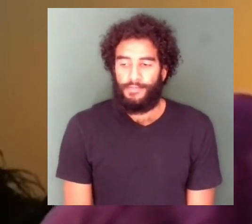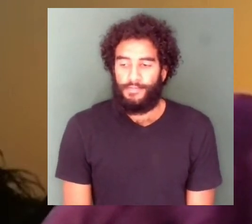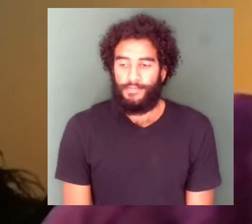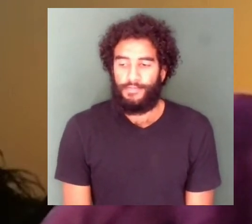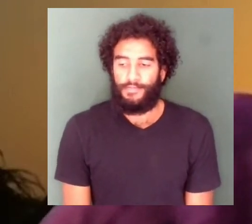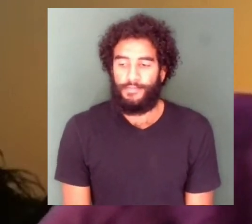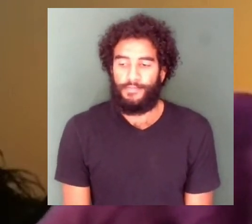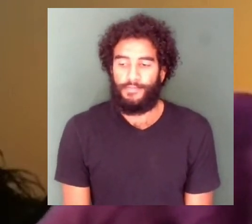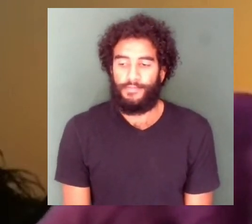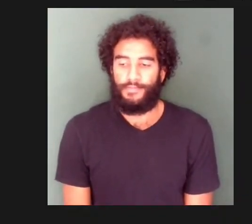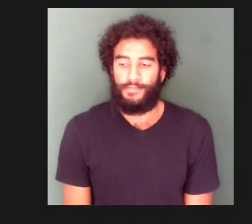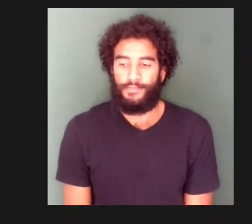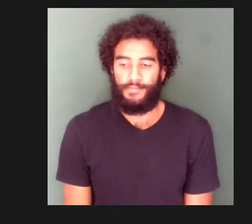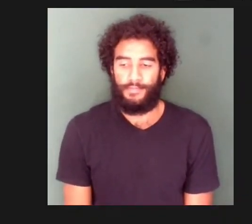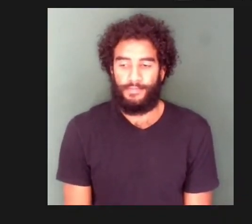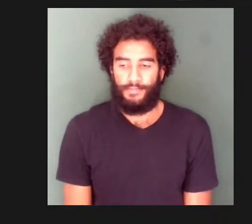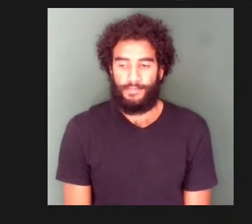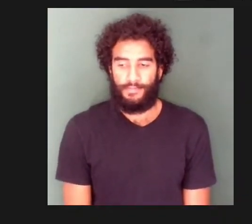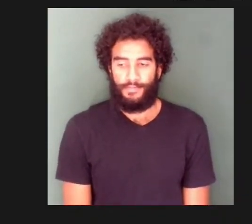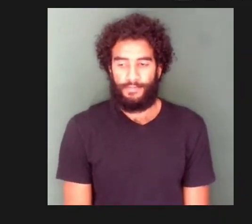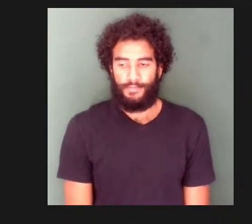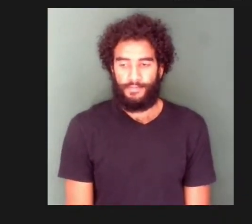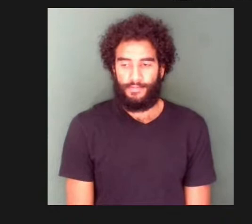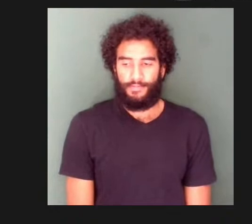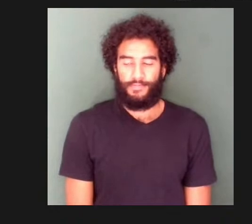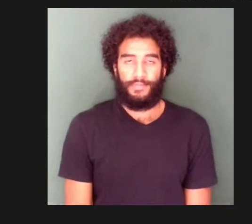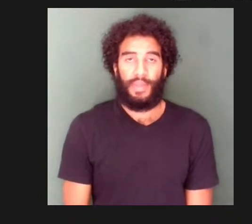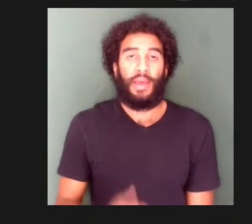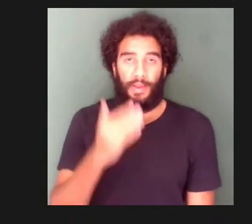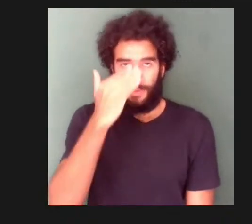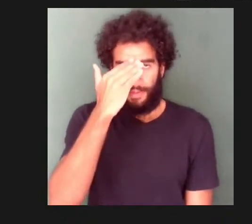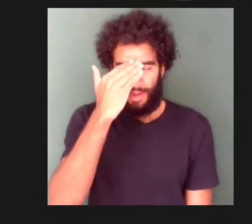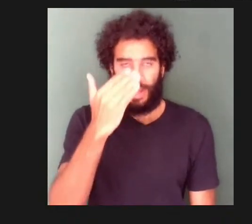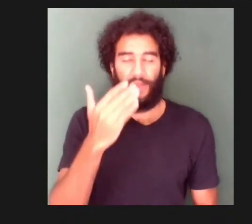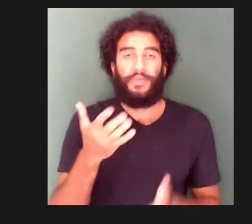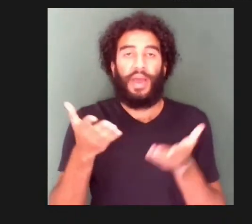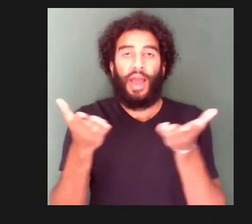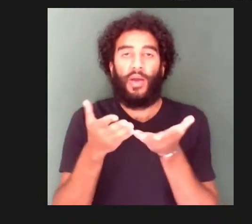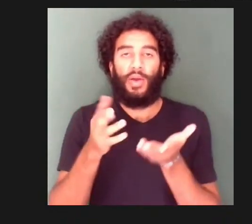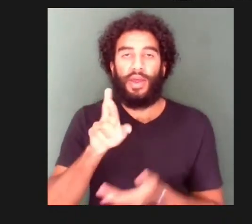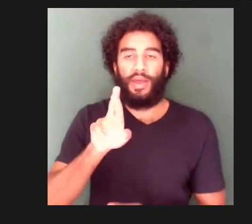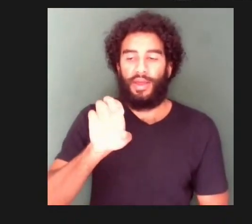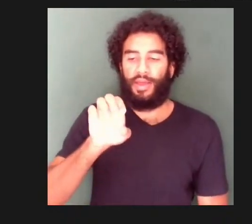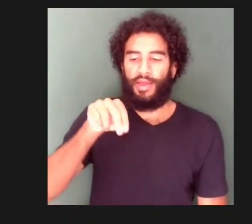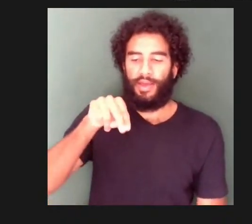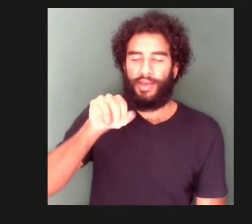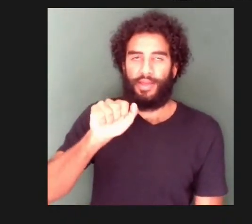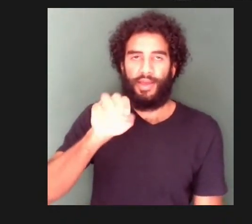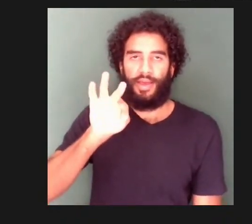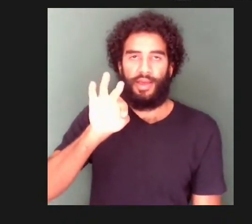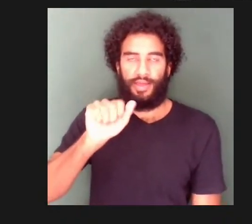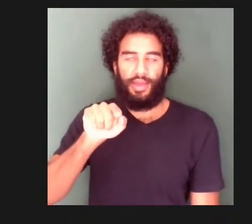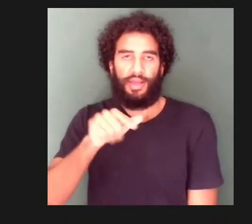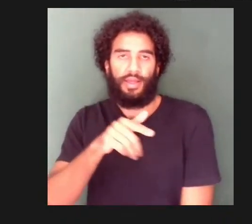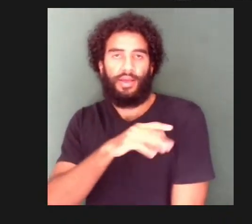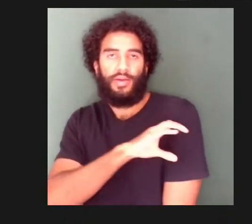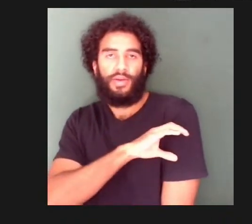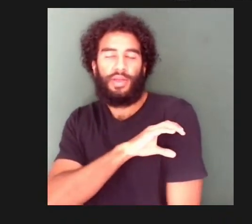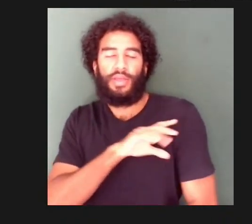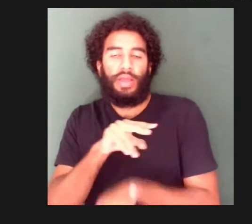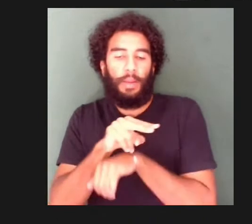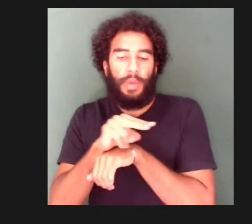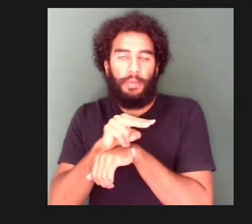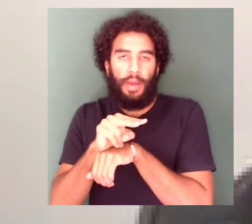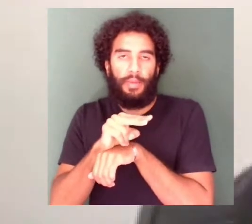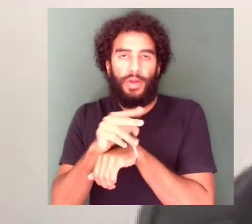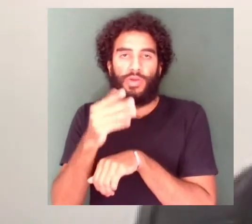Muito obrigado, Cristina Albuquerque. Thank you so much, Cristina Albuquerque. And now I'd like to invite Renata Ferreira from the